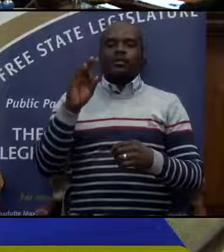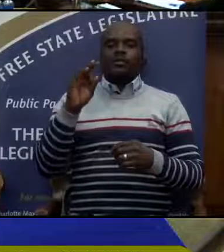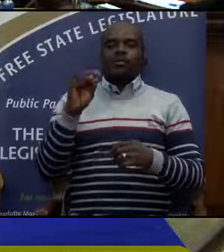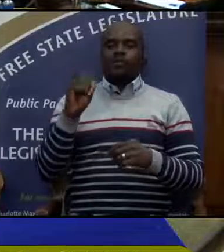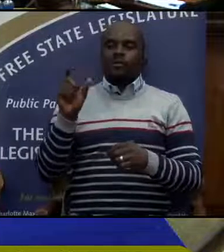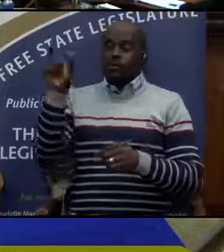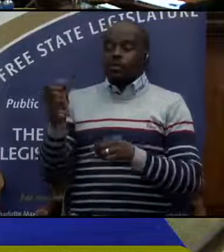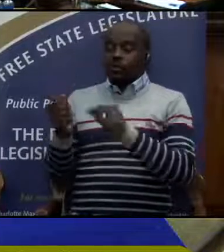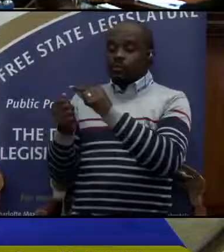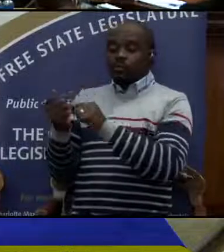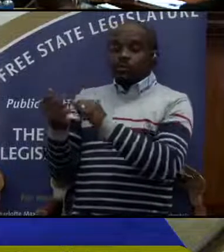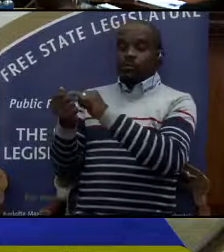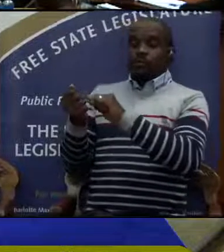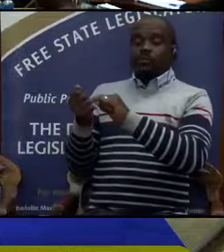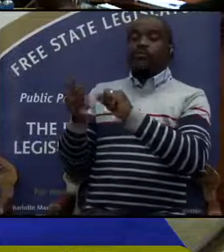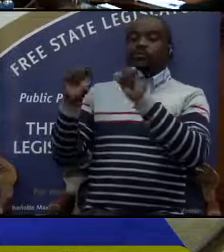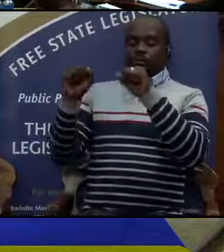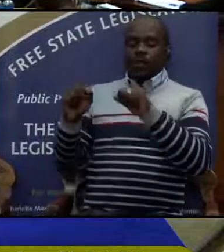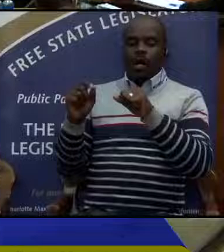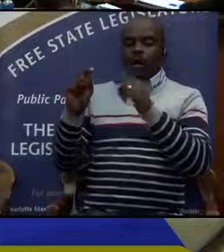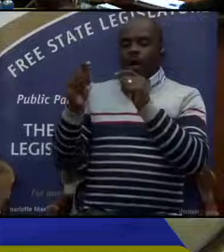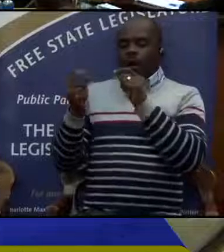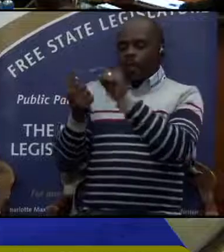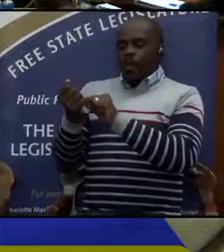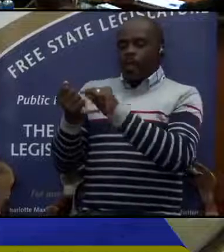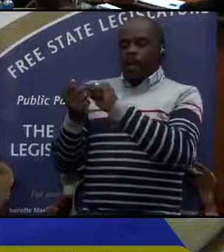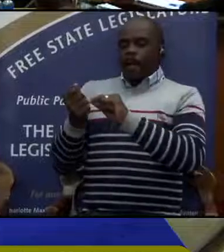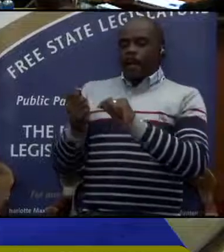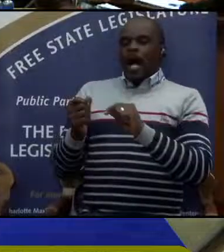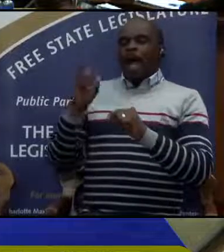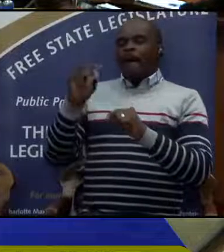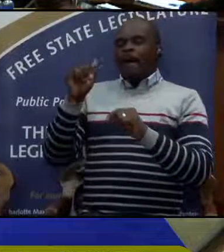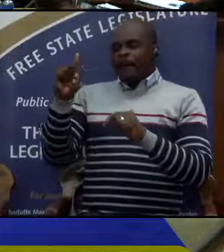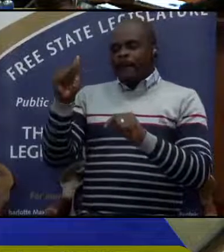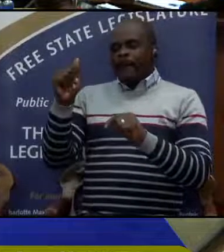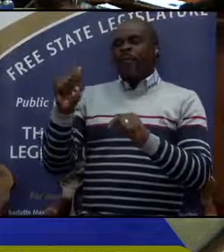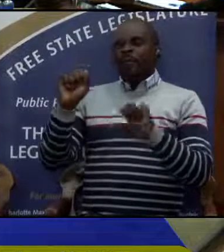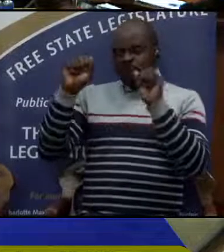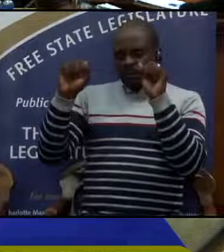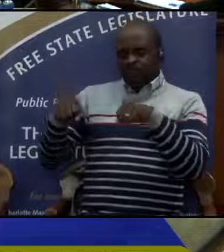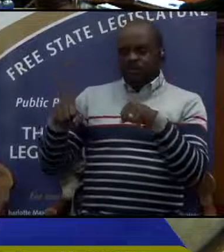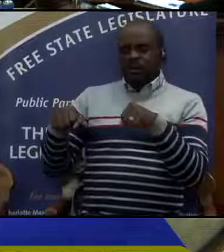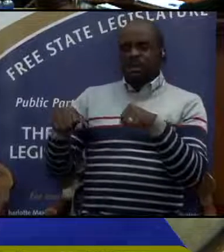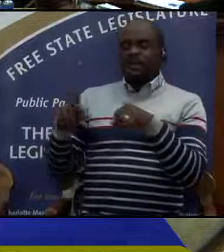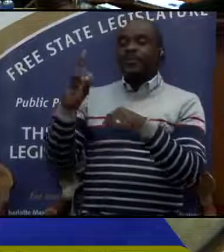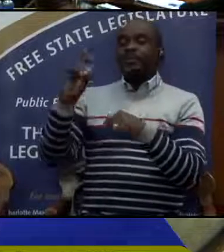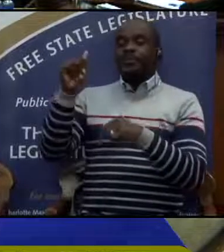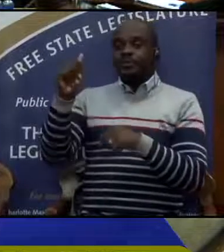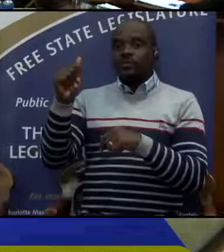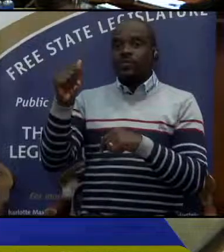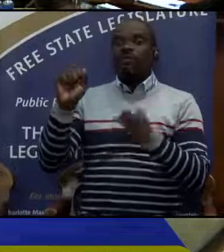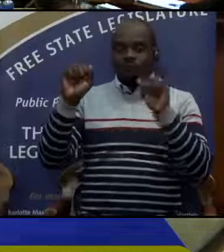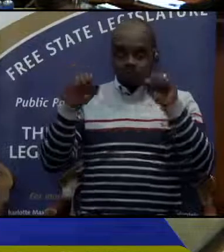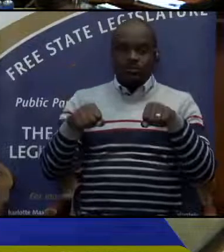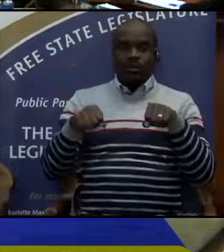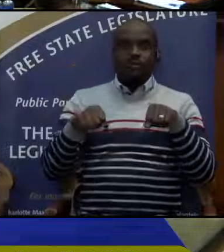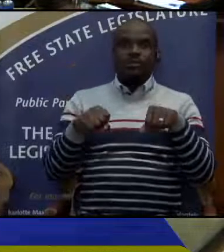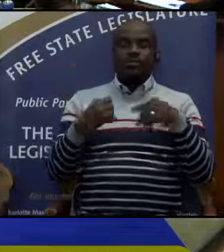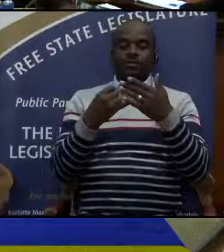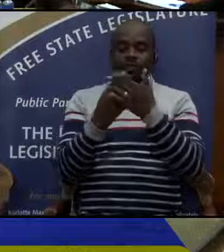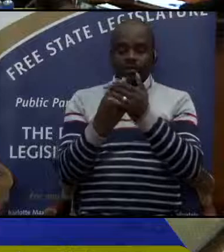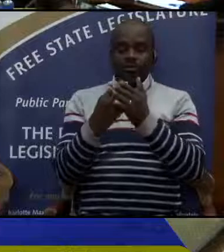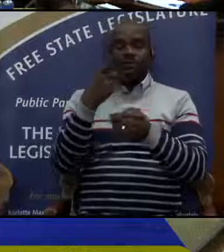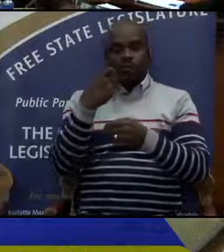State, they must allow the DA to build the door on which to knock. Only the DA has a track